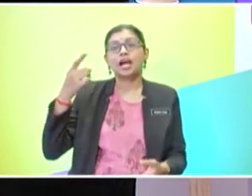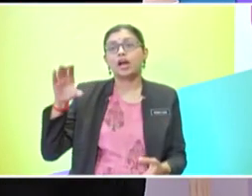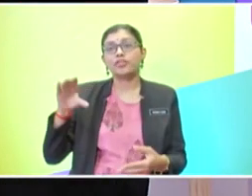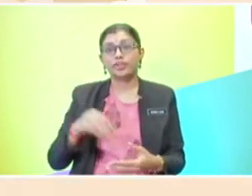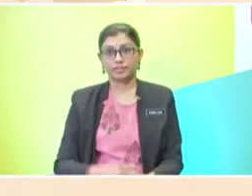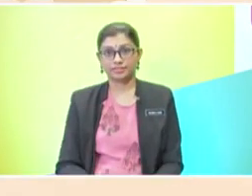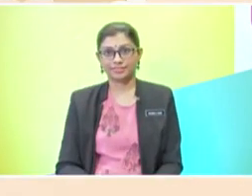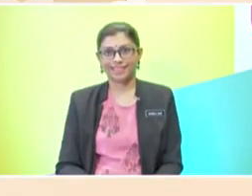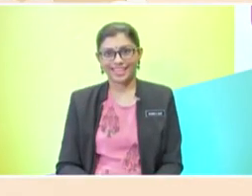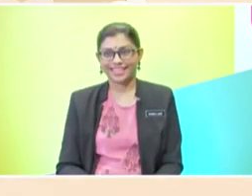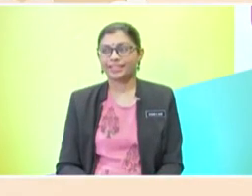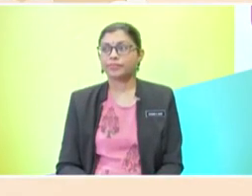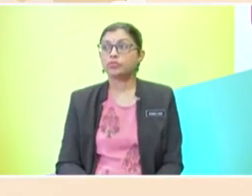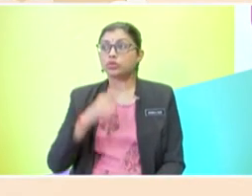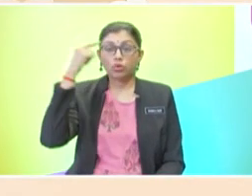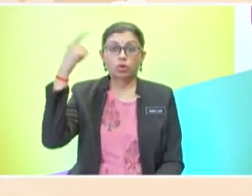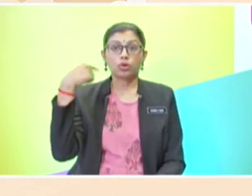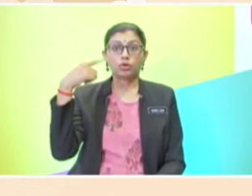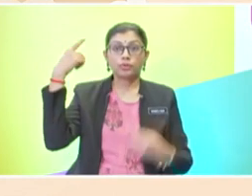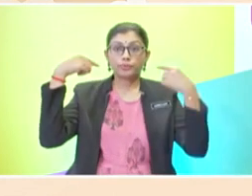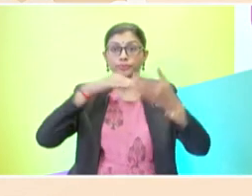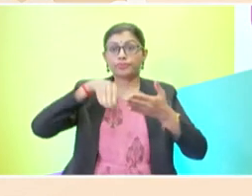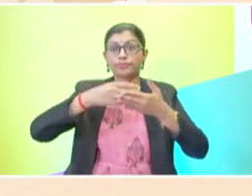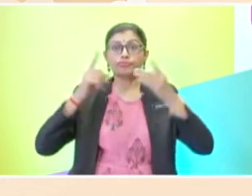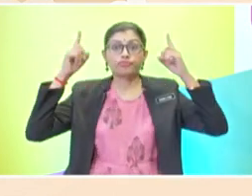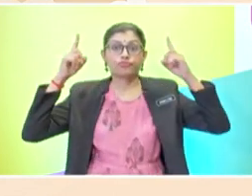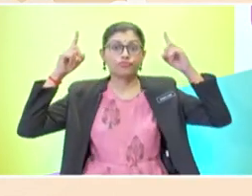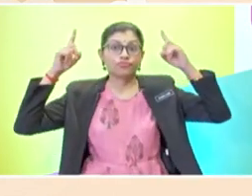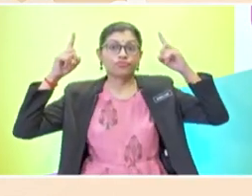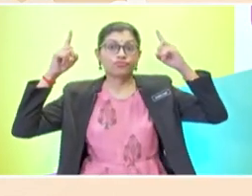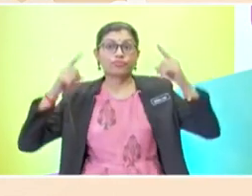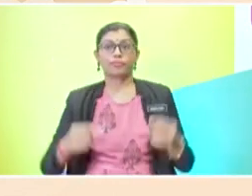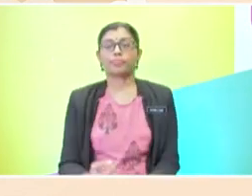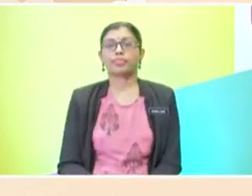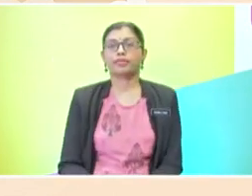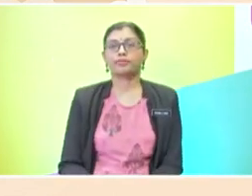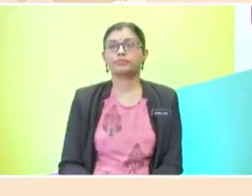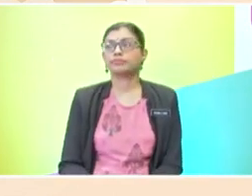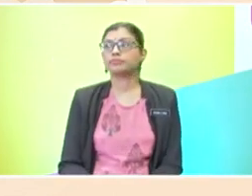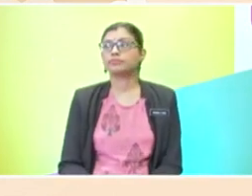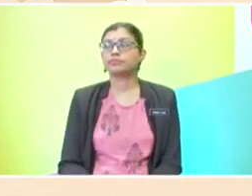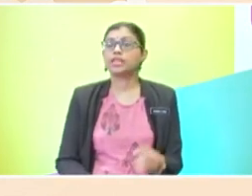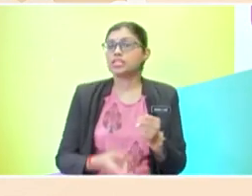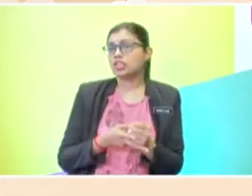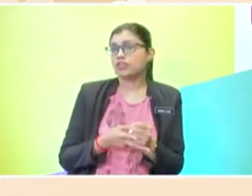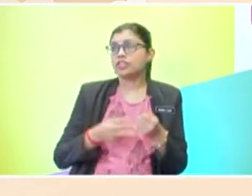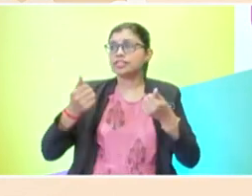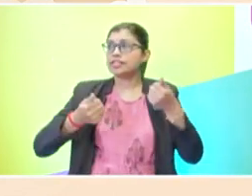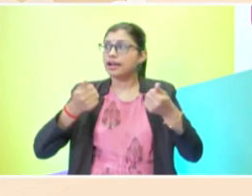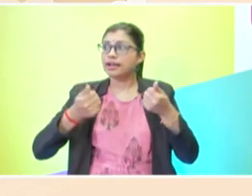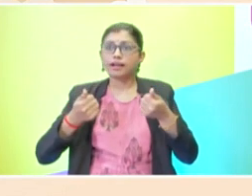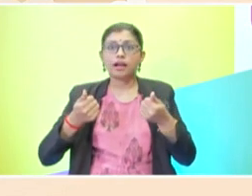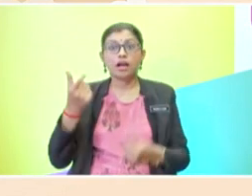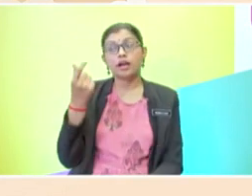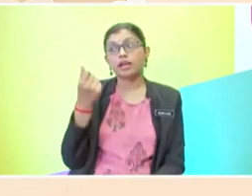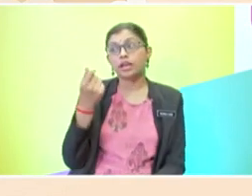you tell me? We have savings, yes, a car, cash, land, house and jewelry. Okay, savings in